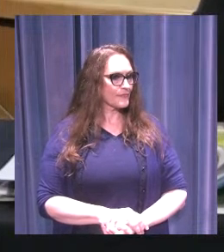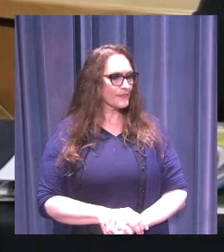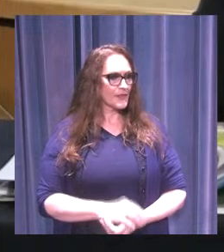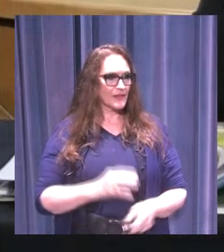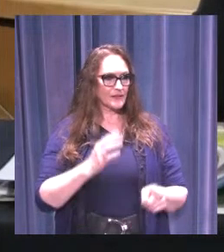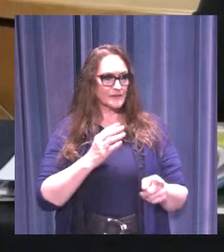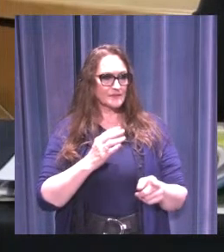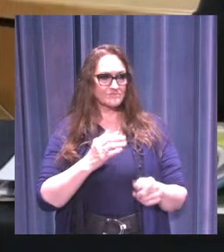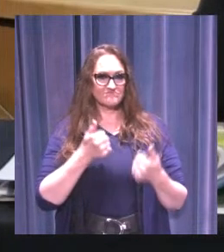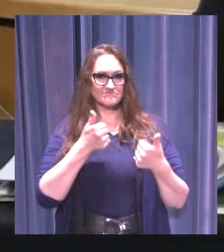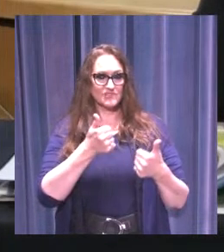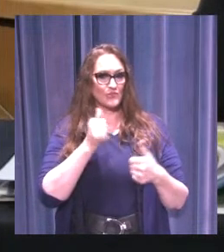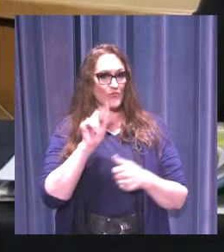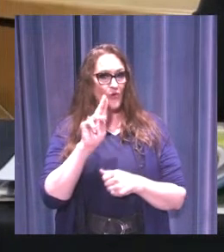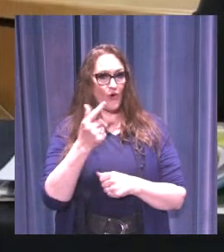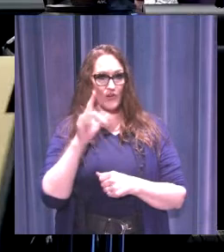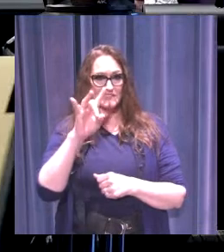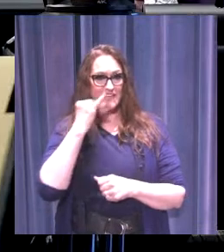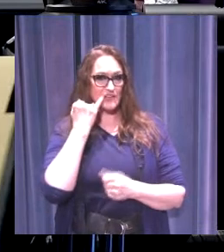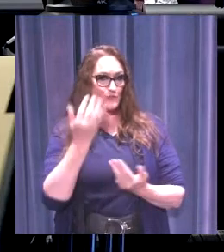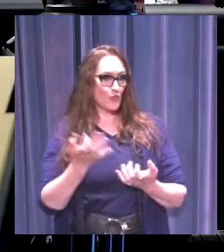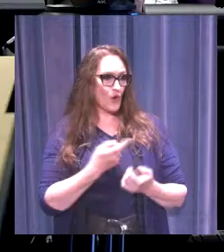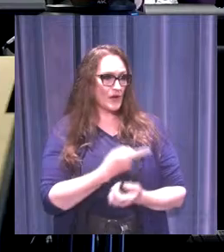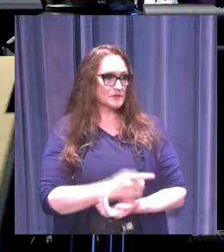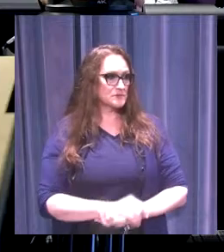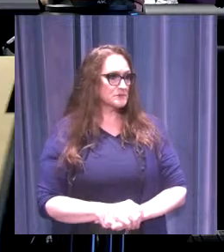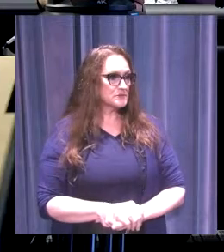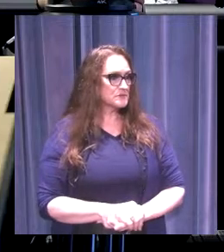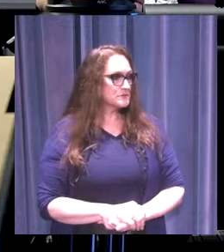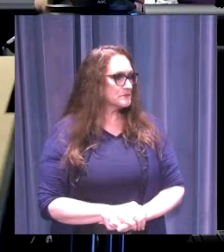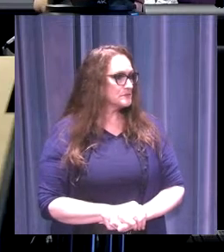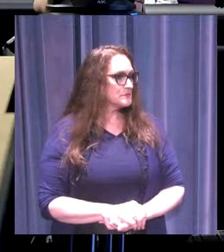I'm good with August 8th if you guys want to.